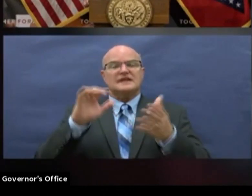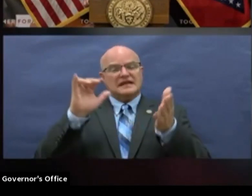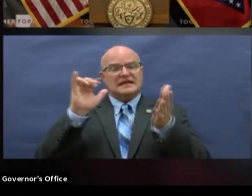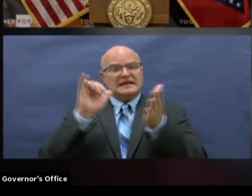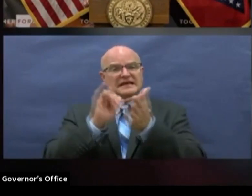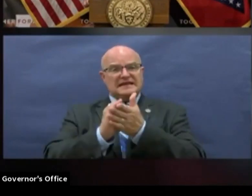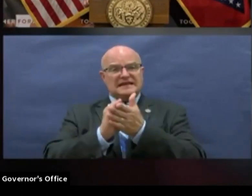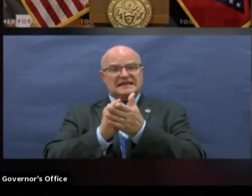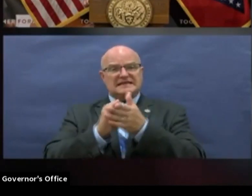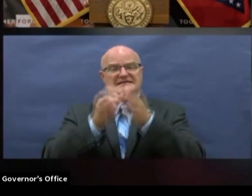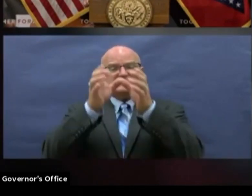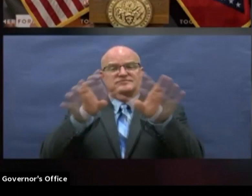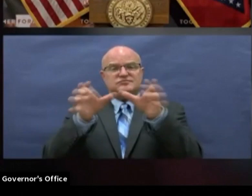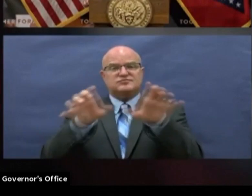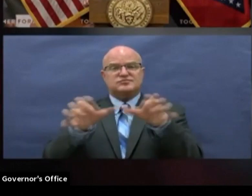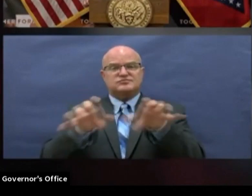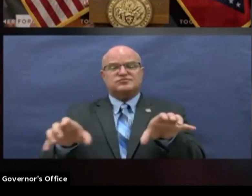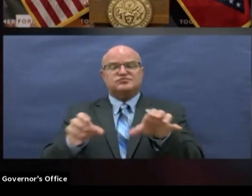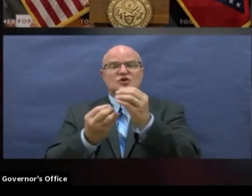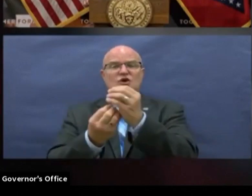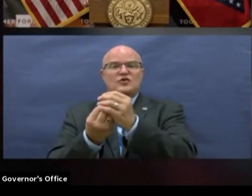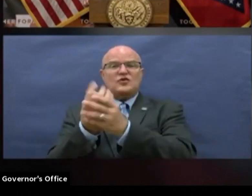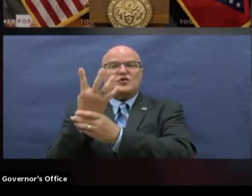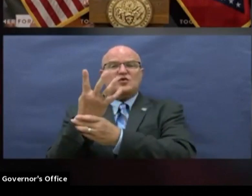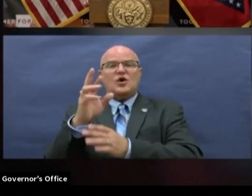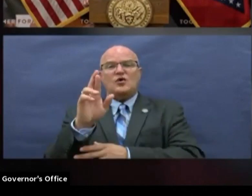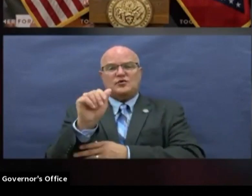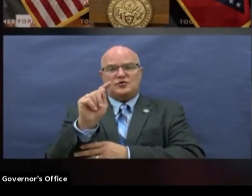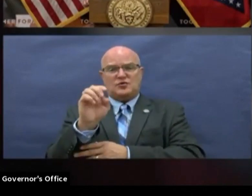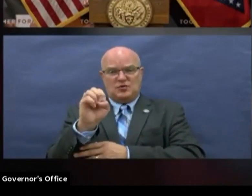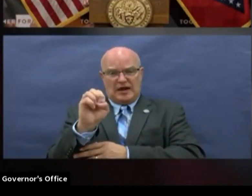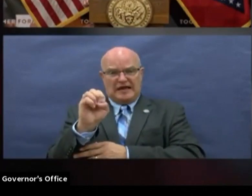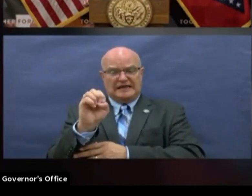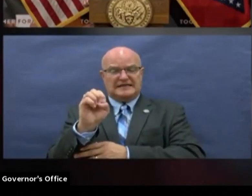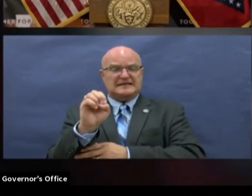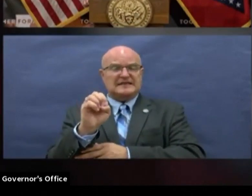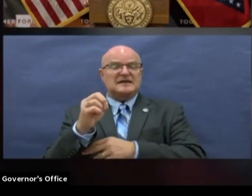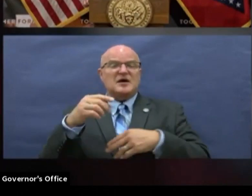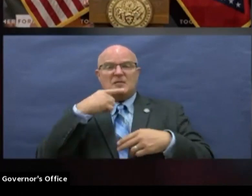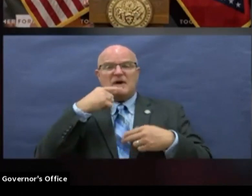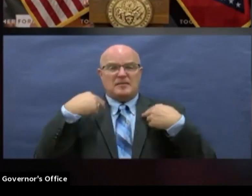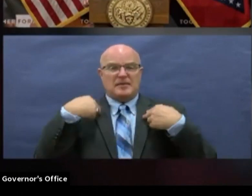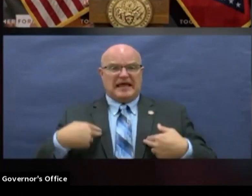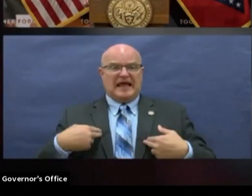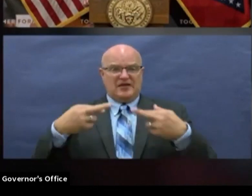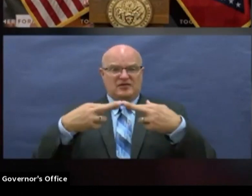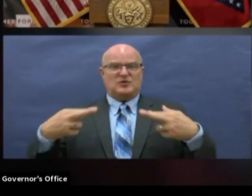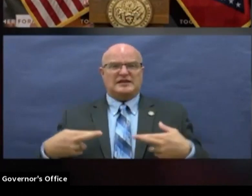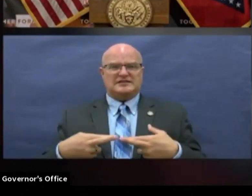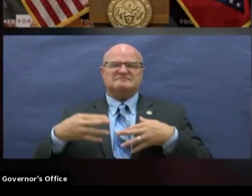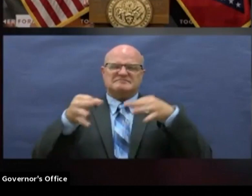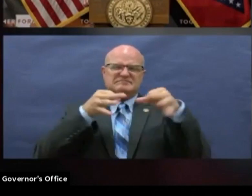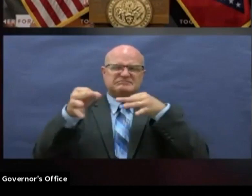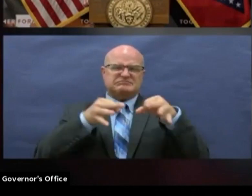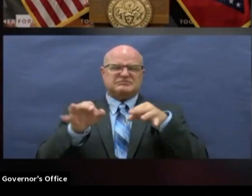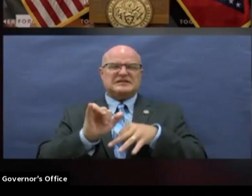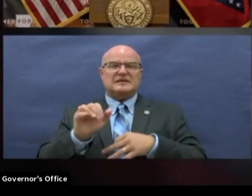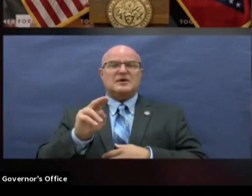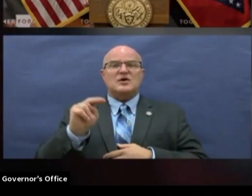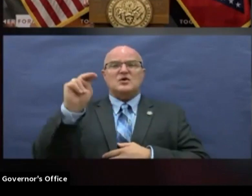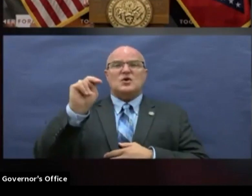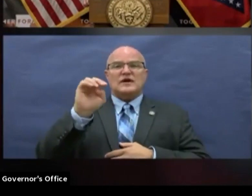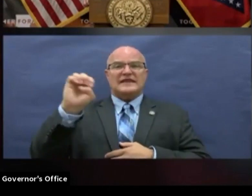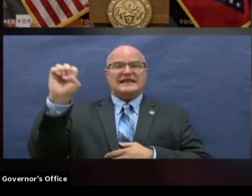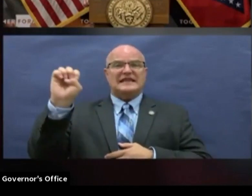this breaks down the growth rate of cases by public health regions, which illustrates the same point in a different way. Northeast region